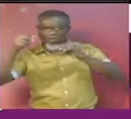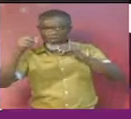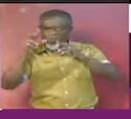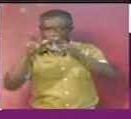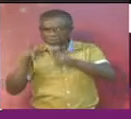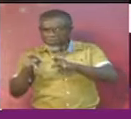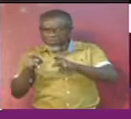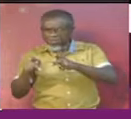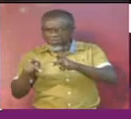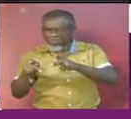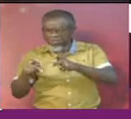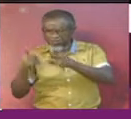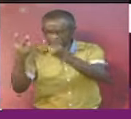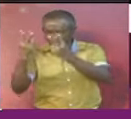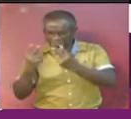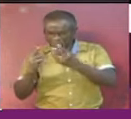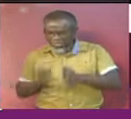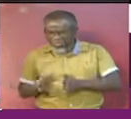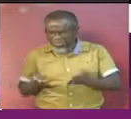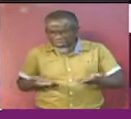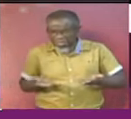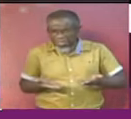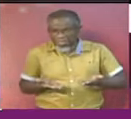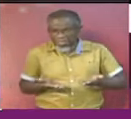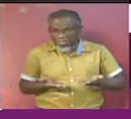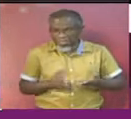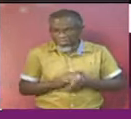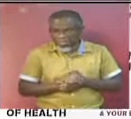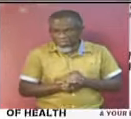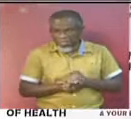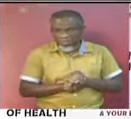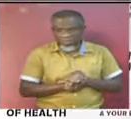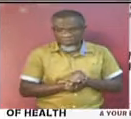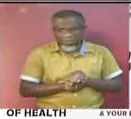comprehensive breakdown, please be provided soon. Thank you very much.